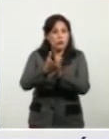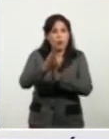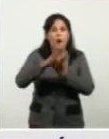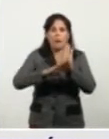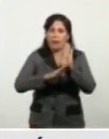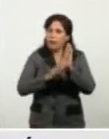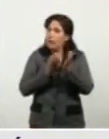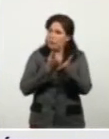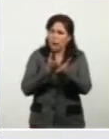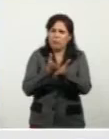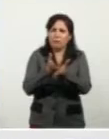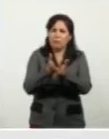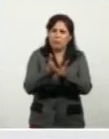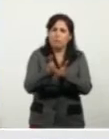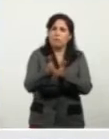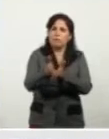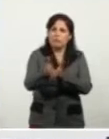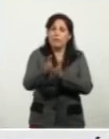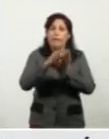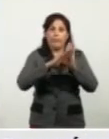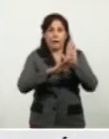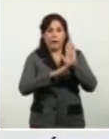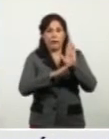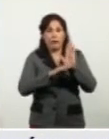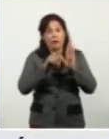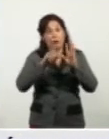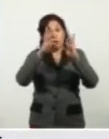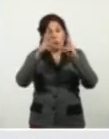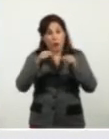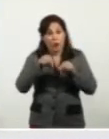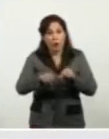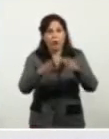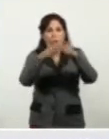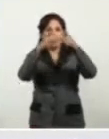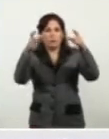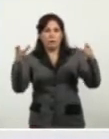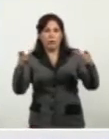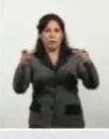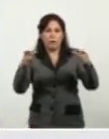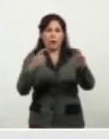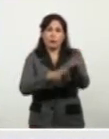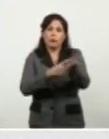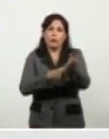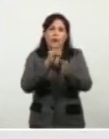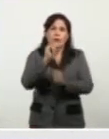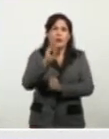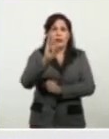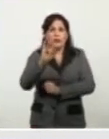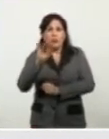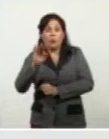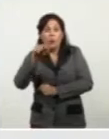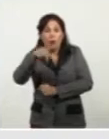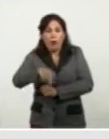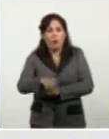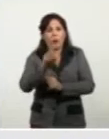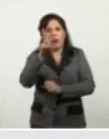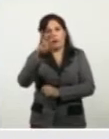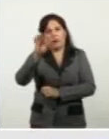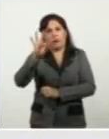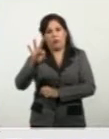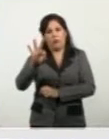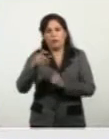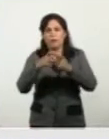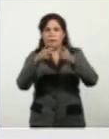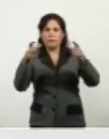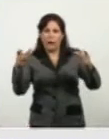COVID-19 confirmed people, and this is an approach that really helps to have a clear